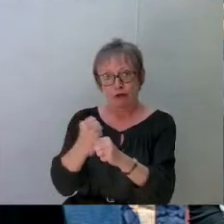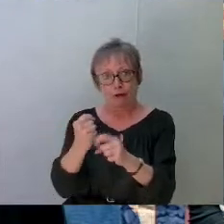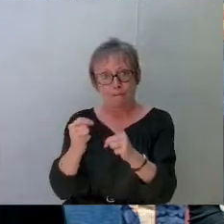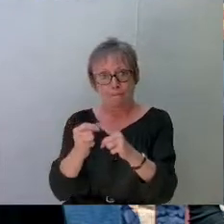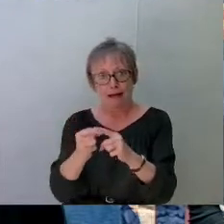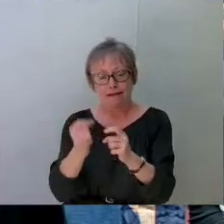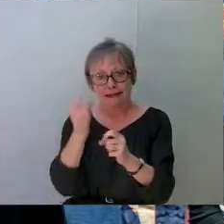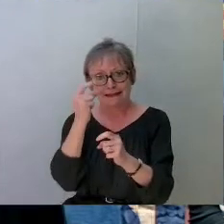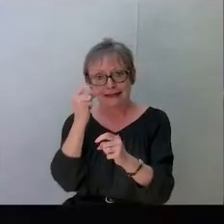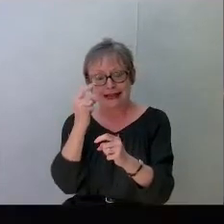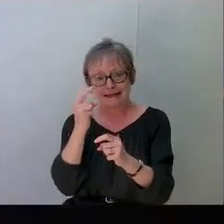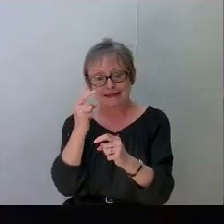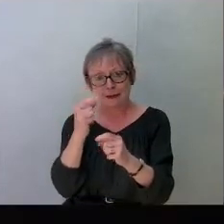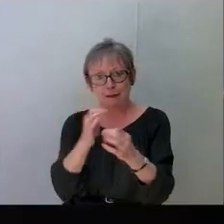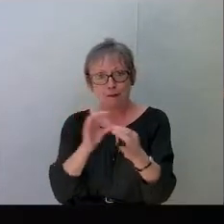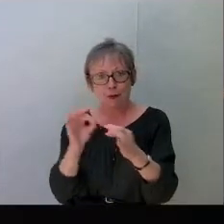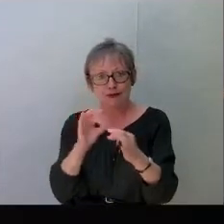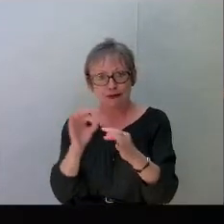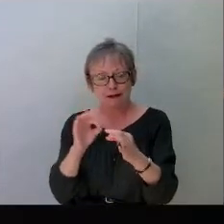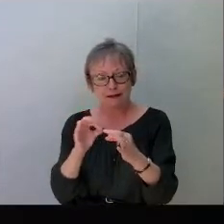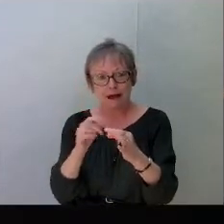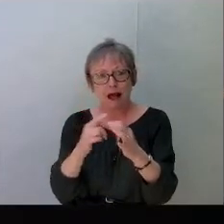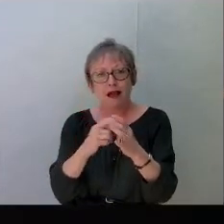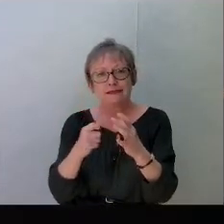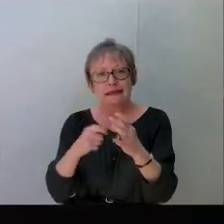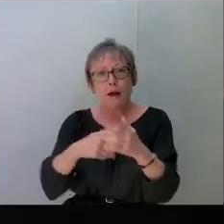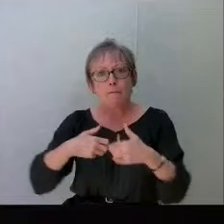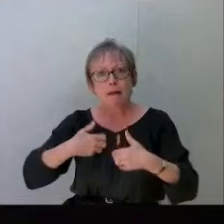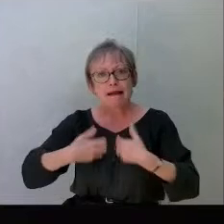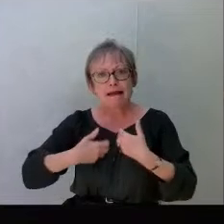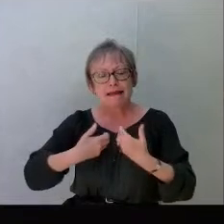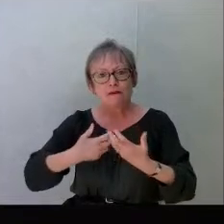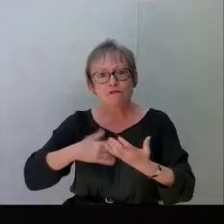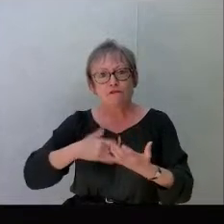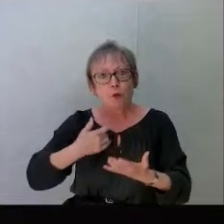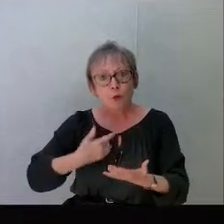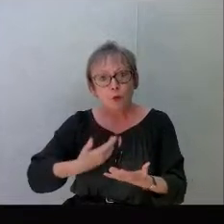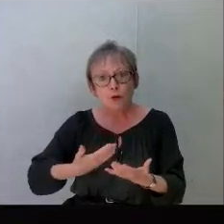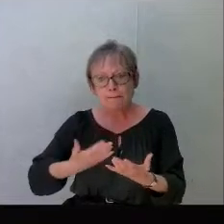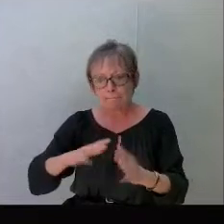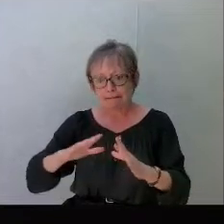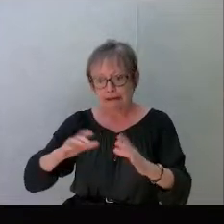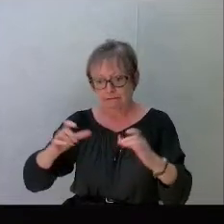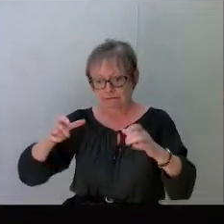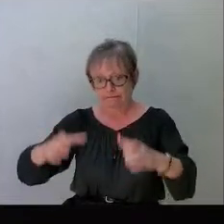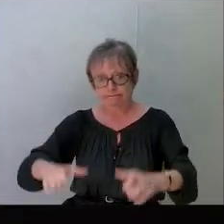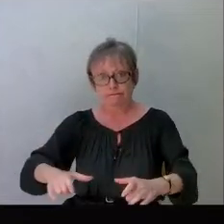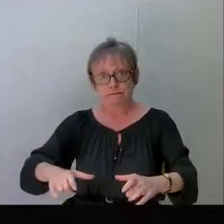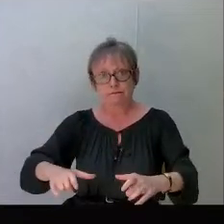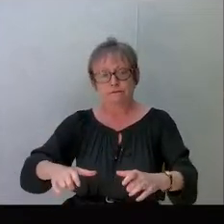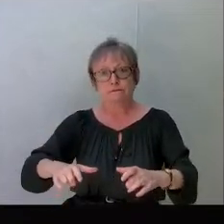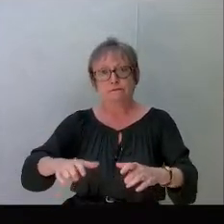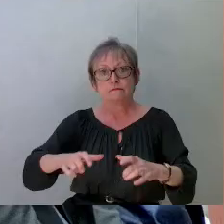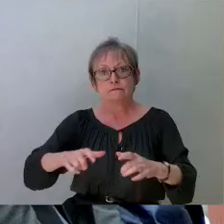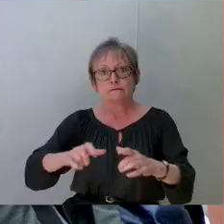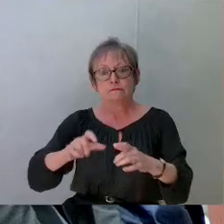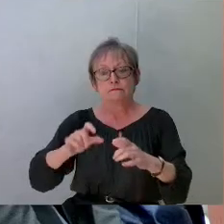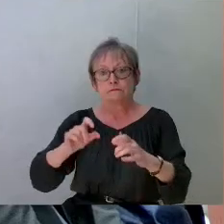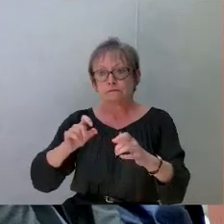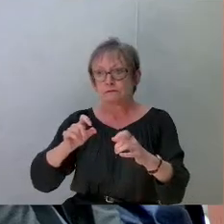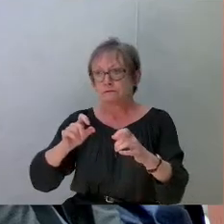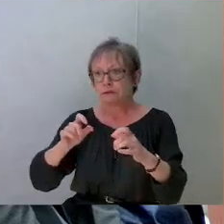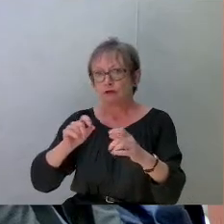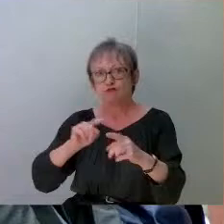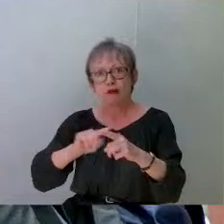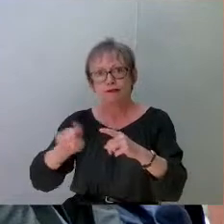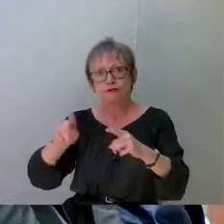what we're talking about. But groups like the Arctic Monkeys, have you, so many acts have been here in the Caird Hall